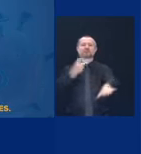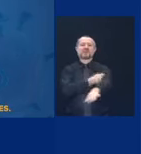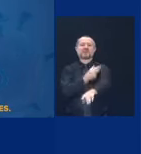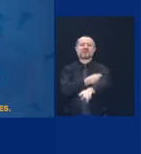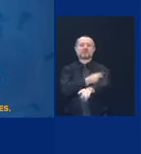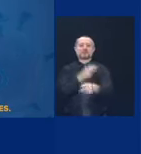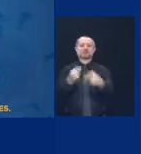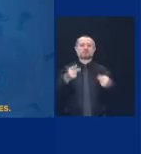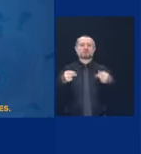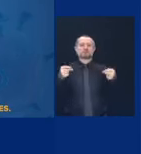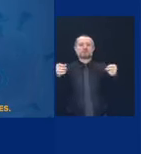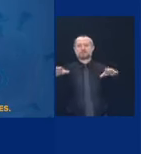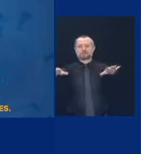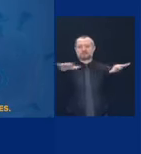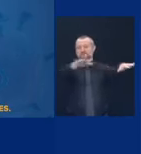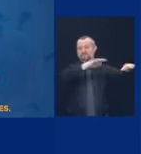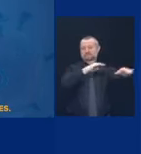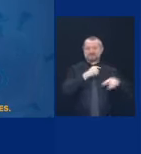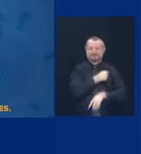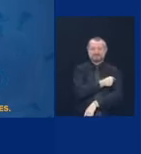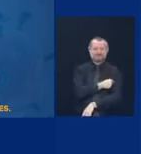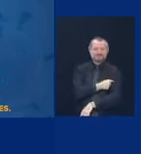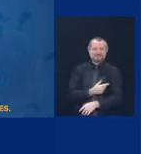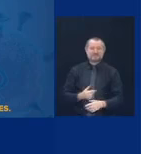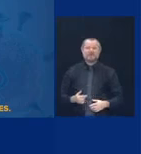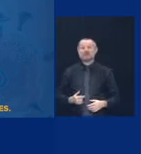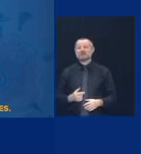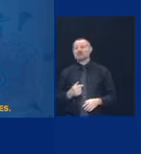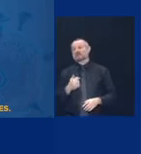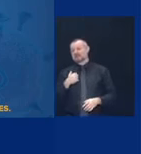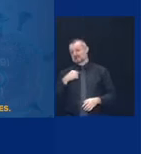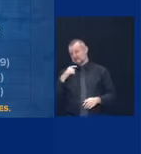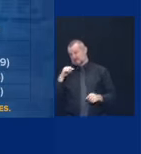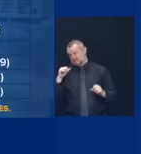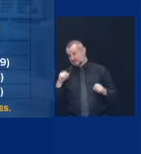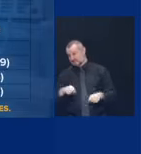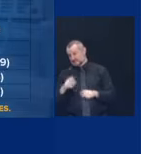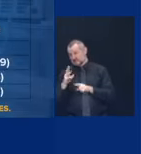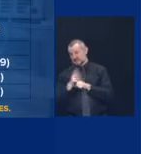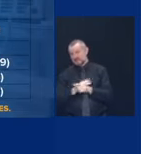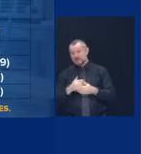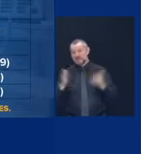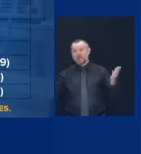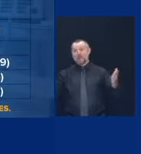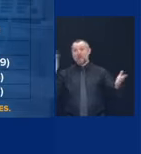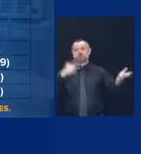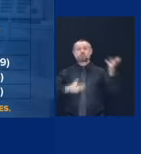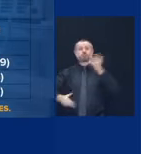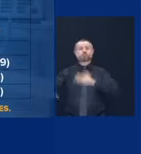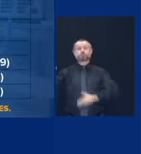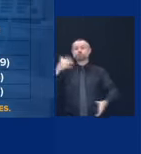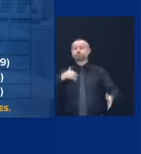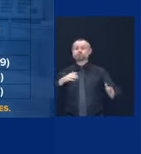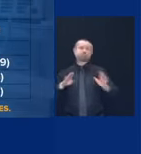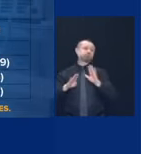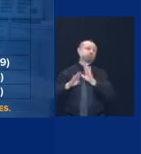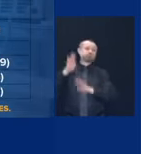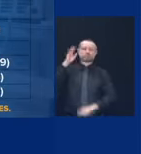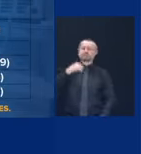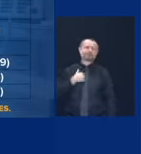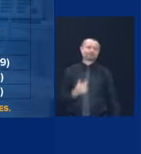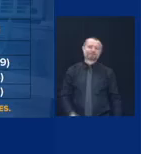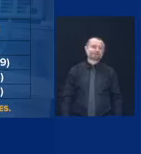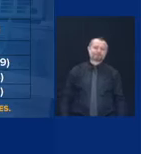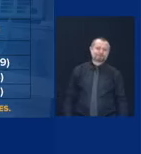You can't take 6 months of unrestricted increase. The numbers for